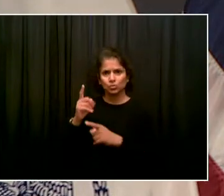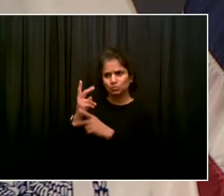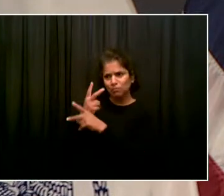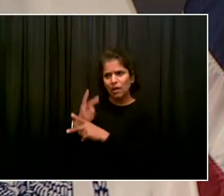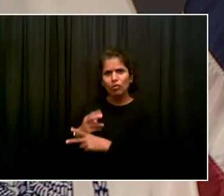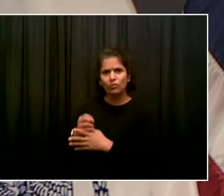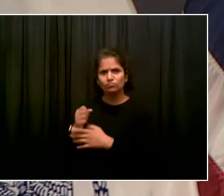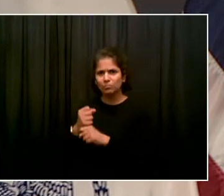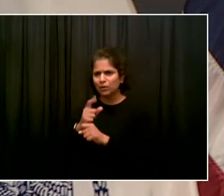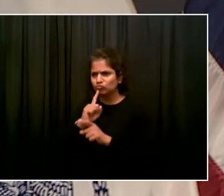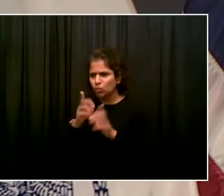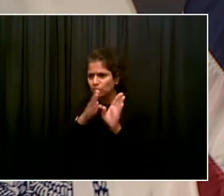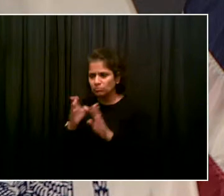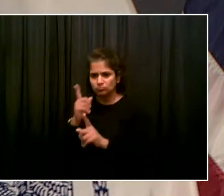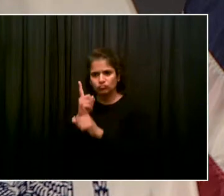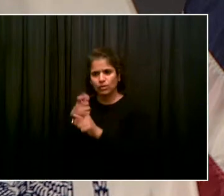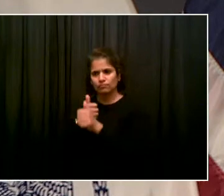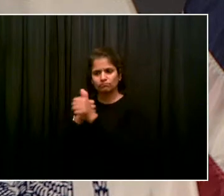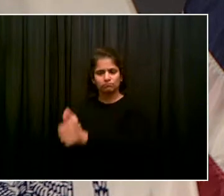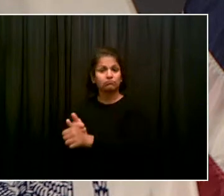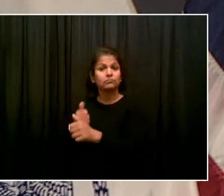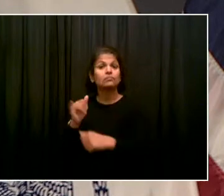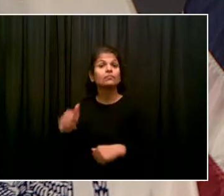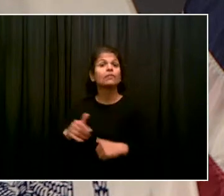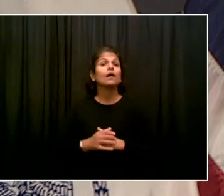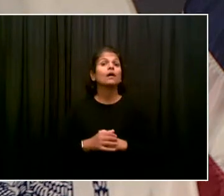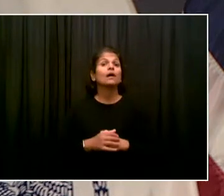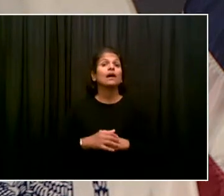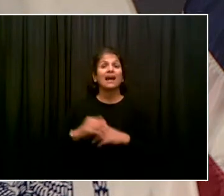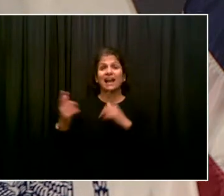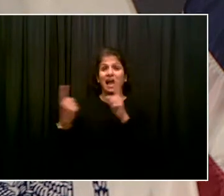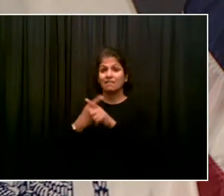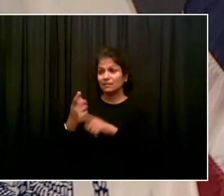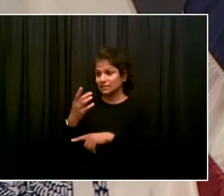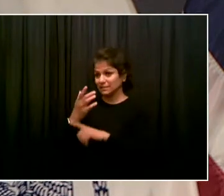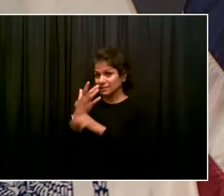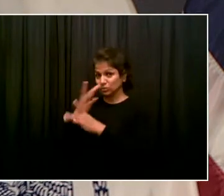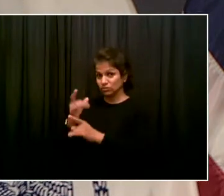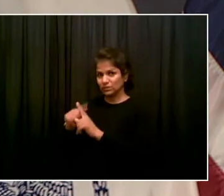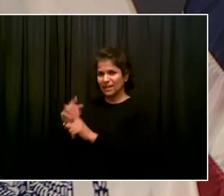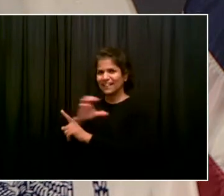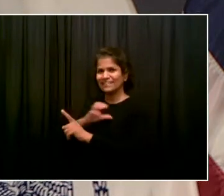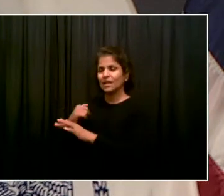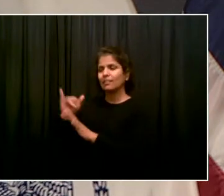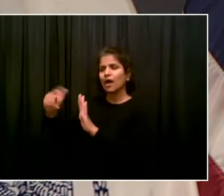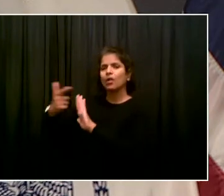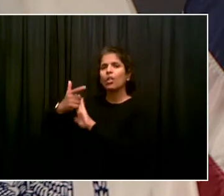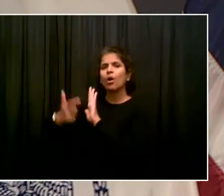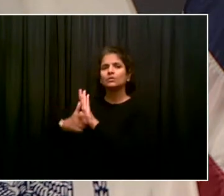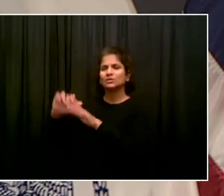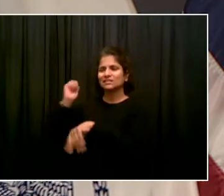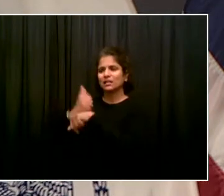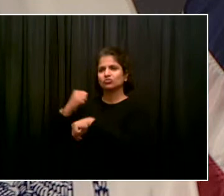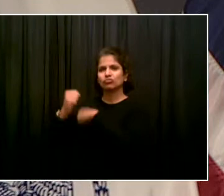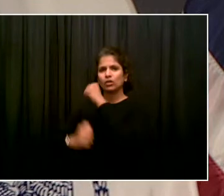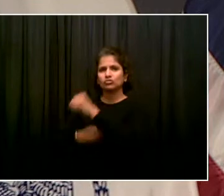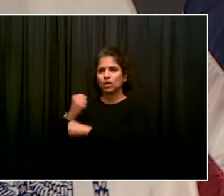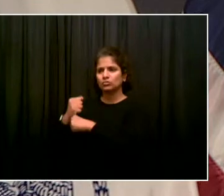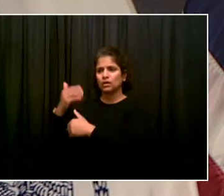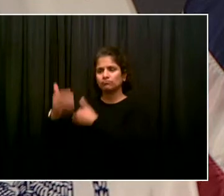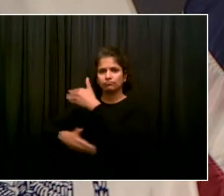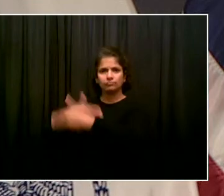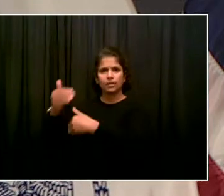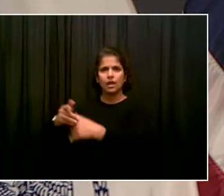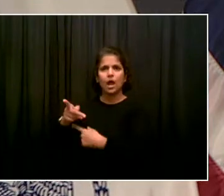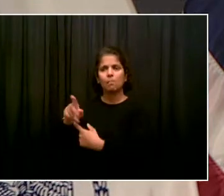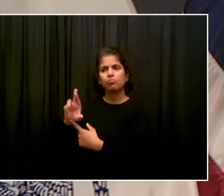one, it was structured this way by law to allow the Conflict Interest Board to have private communications as part of how they